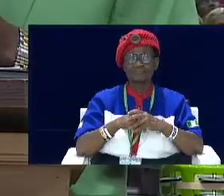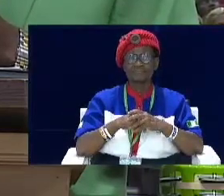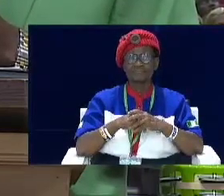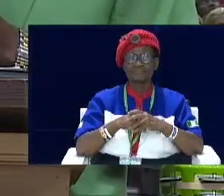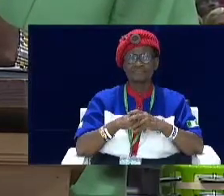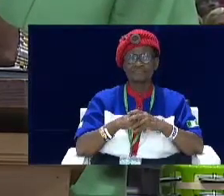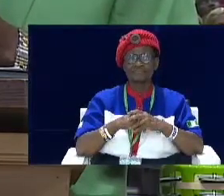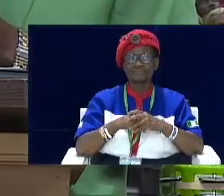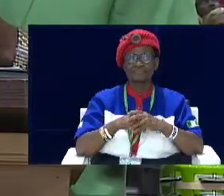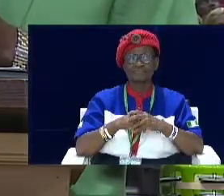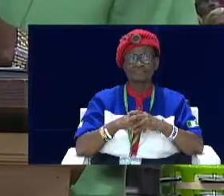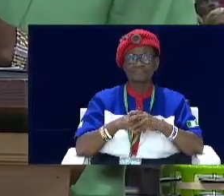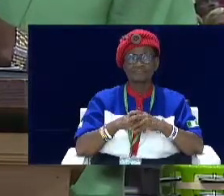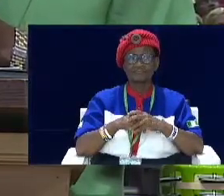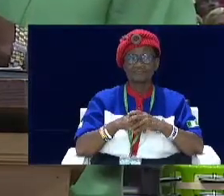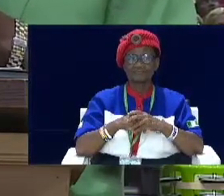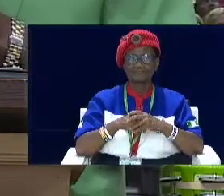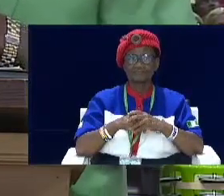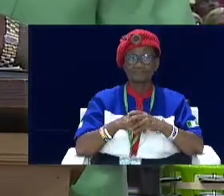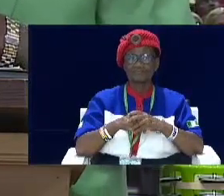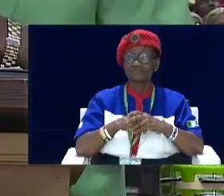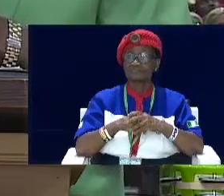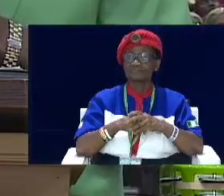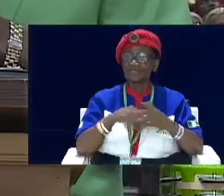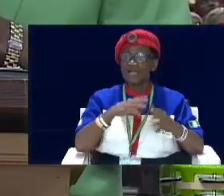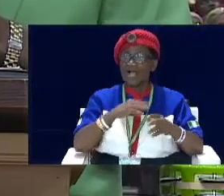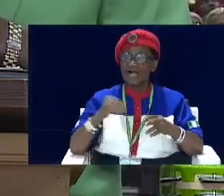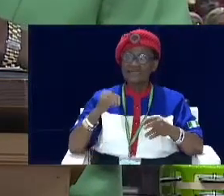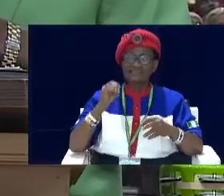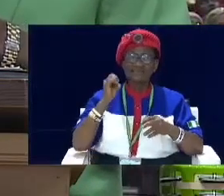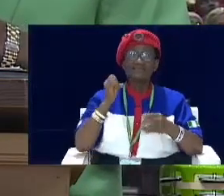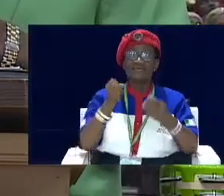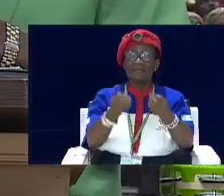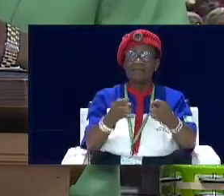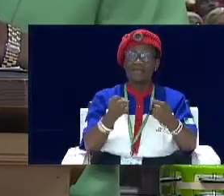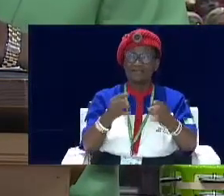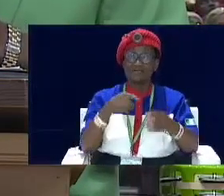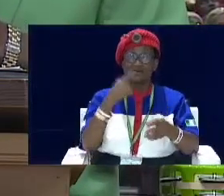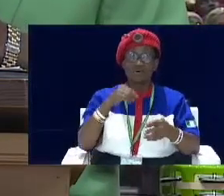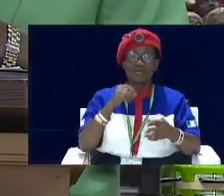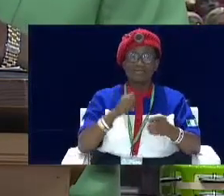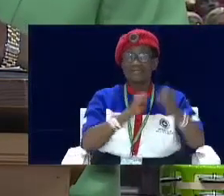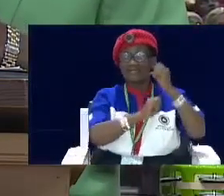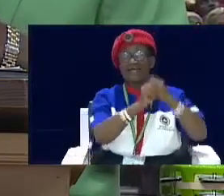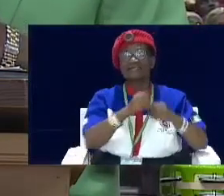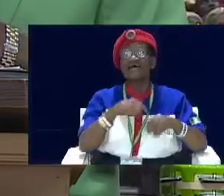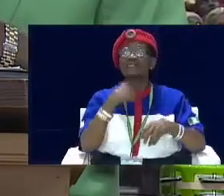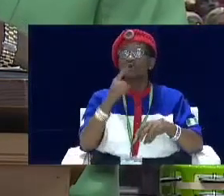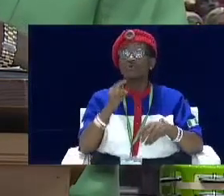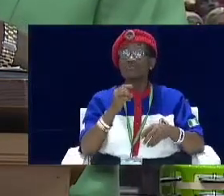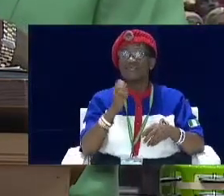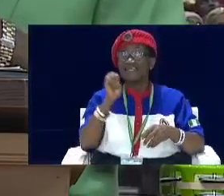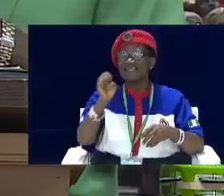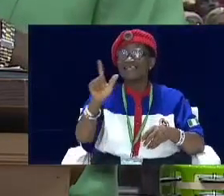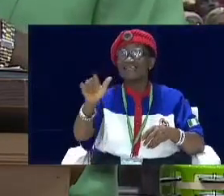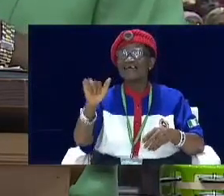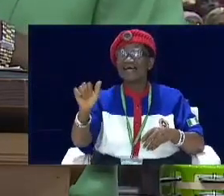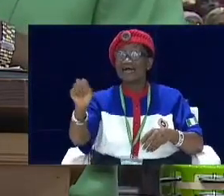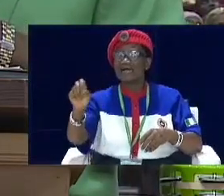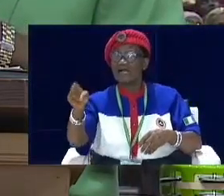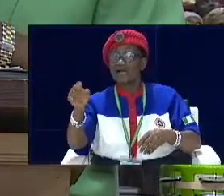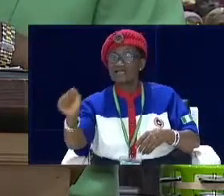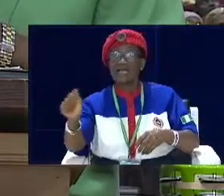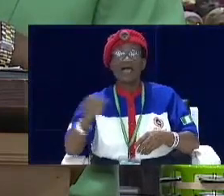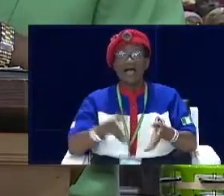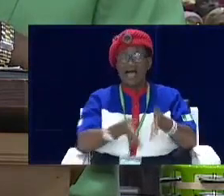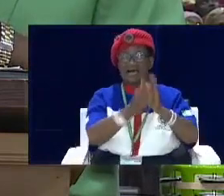mejeji si koja ni ile gbigbe. And it came to pass when they were gone over that Elijah said unto Elisha, ask what I shall do